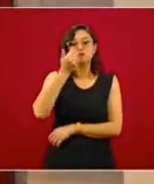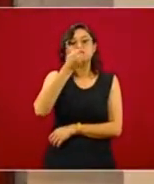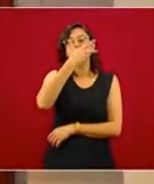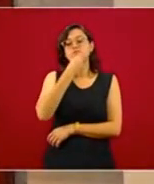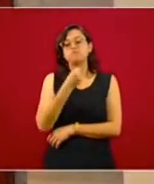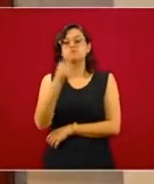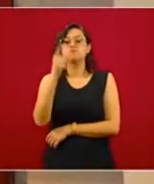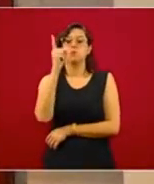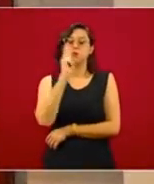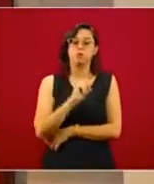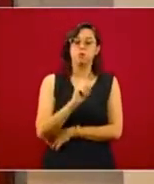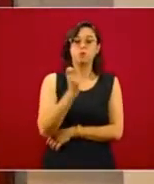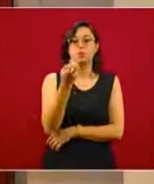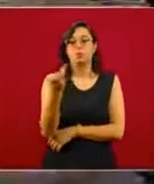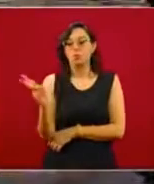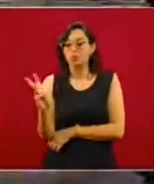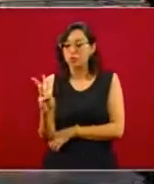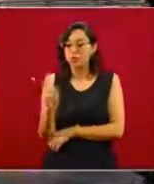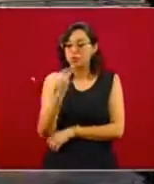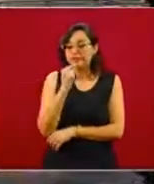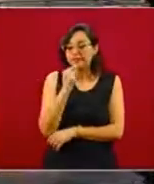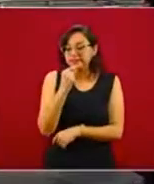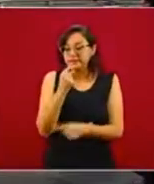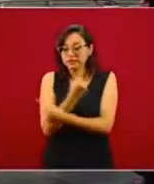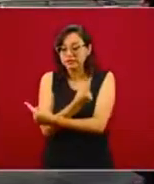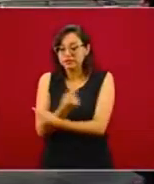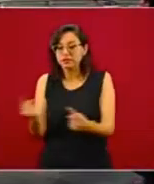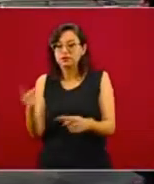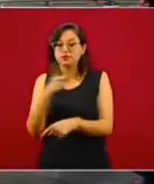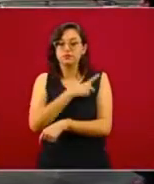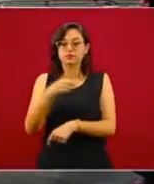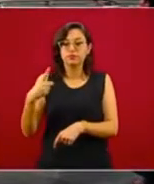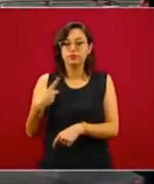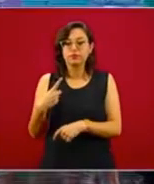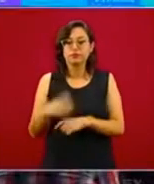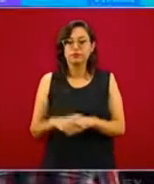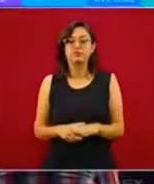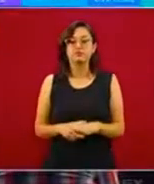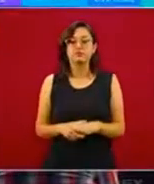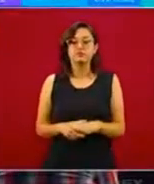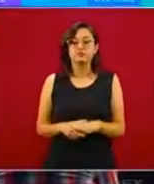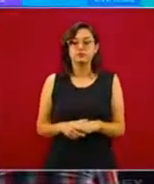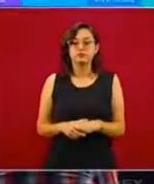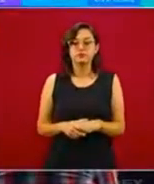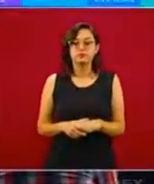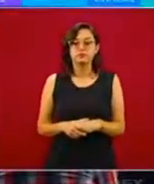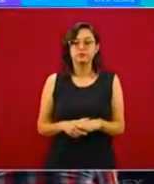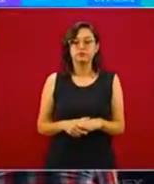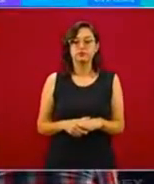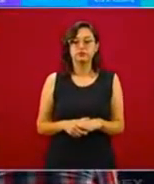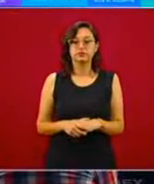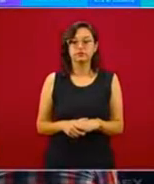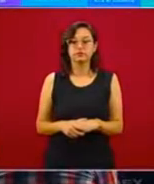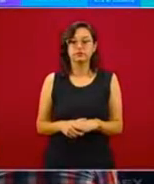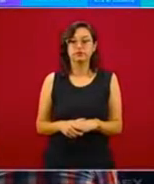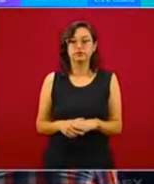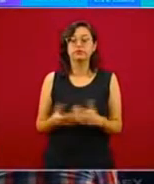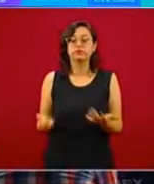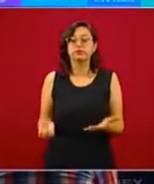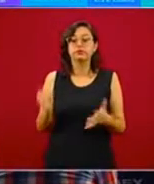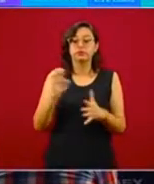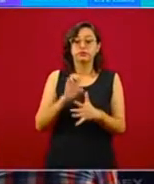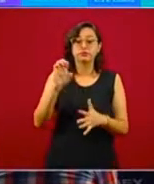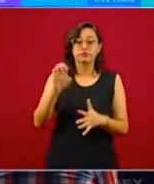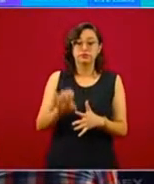one of the students, and the course that this new